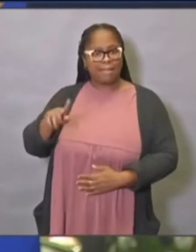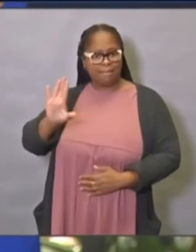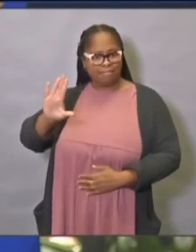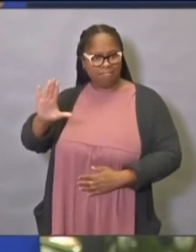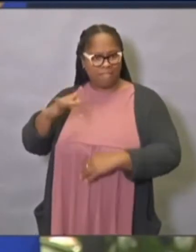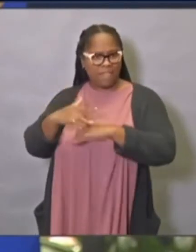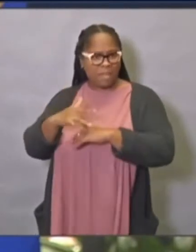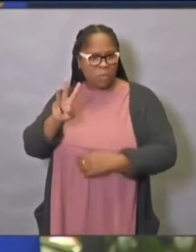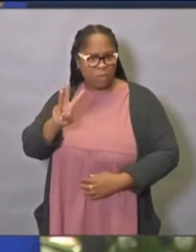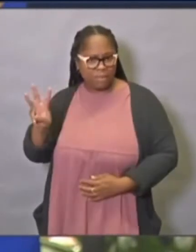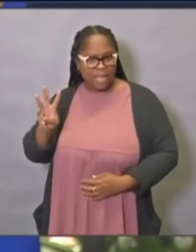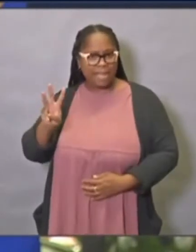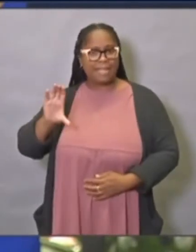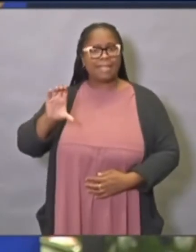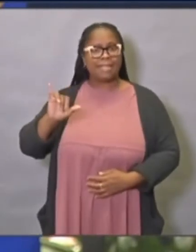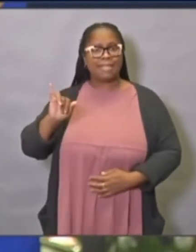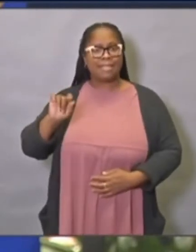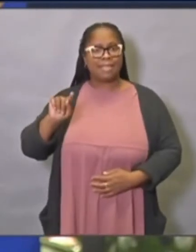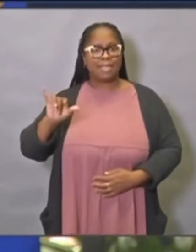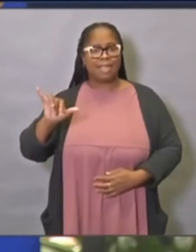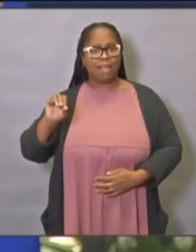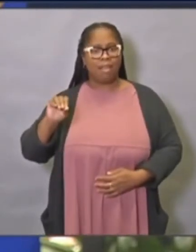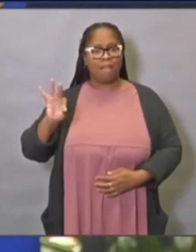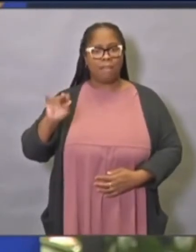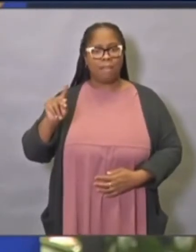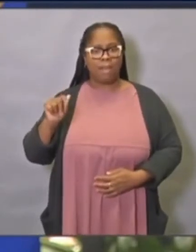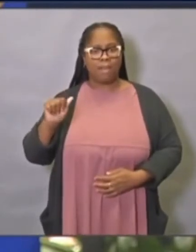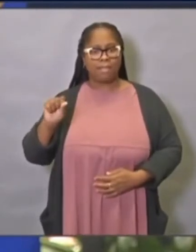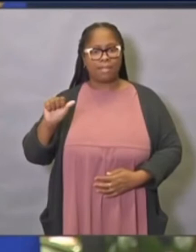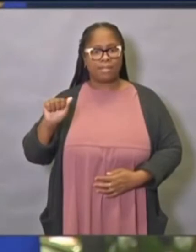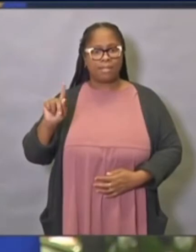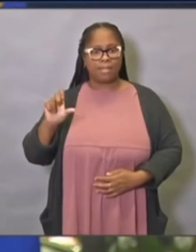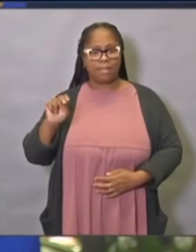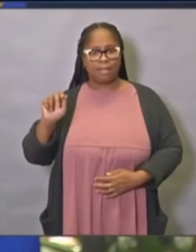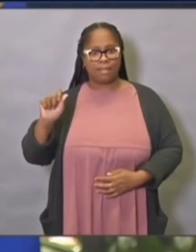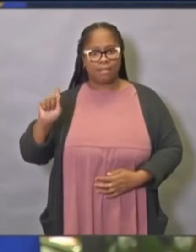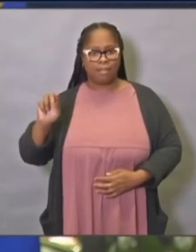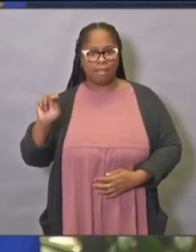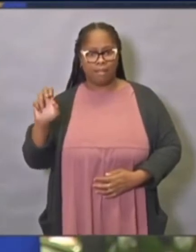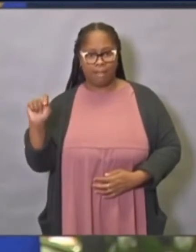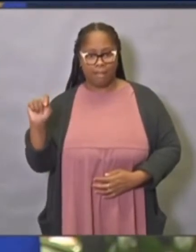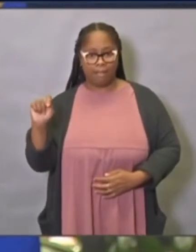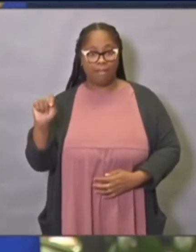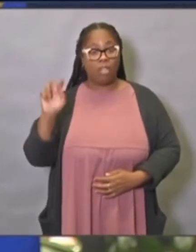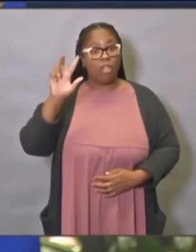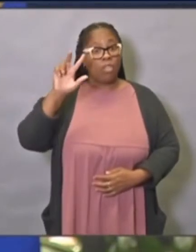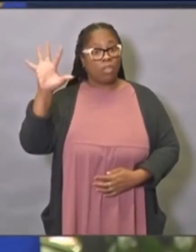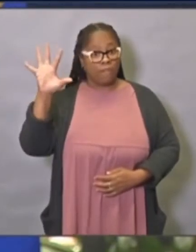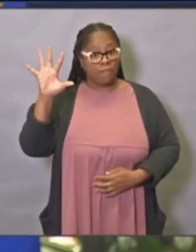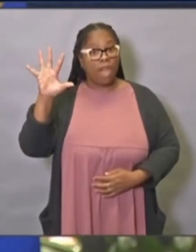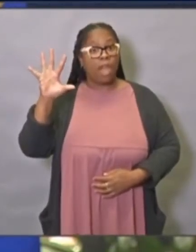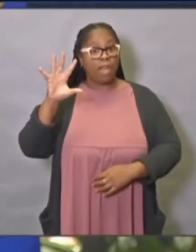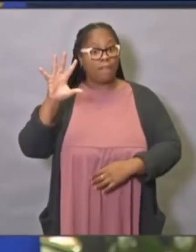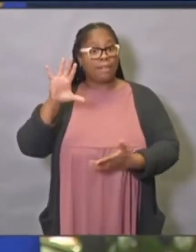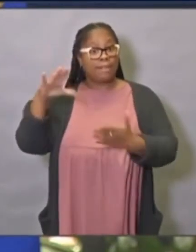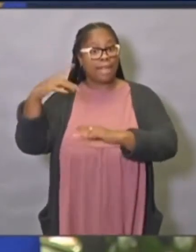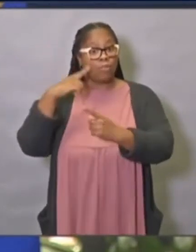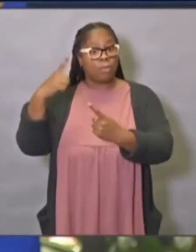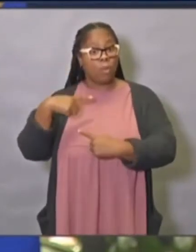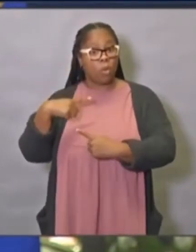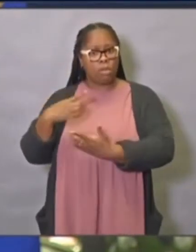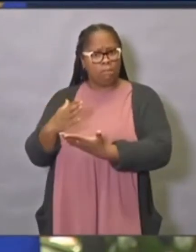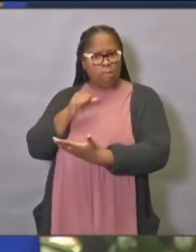at cityofpasadena.net. Of the 35 newly reported deaths today, excluding the death in